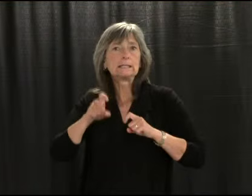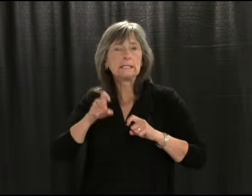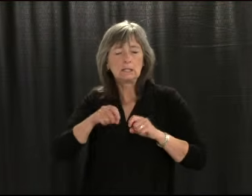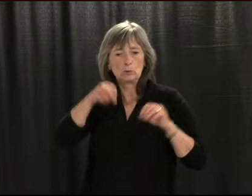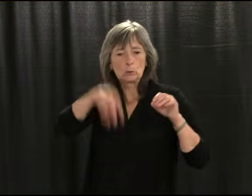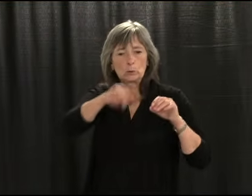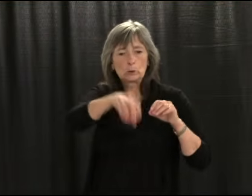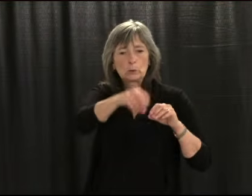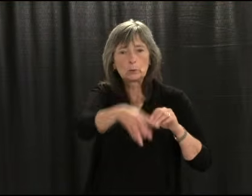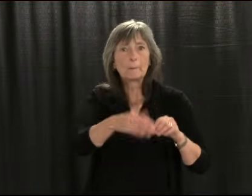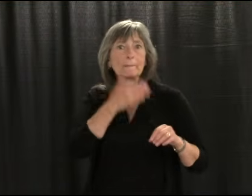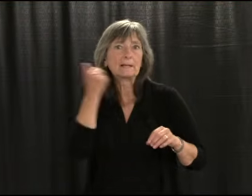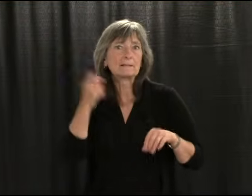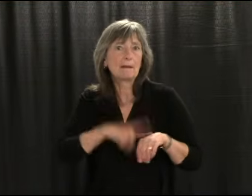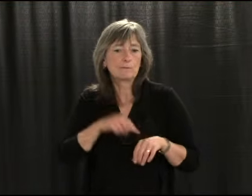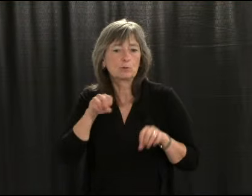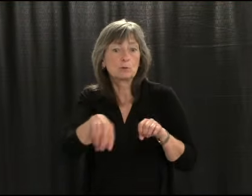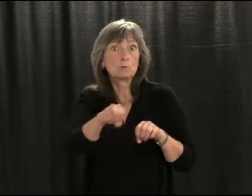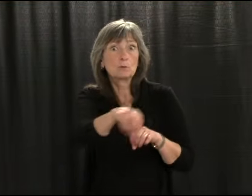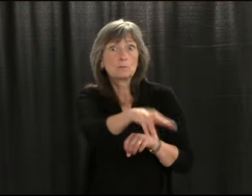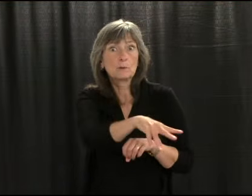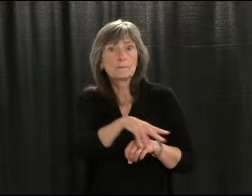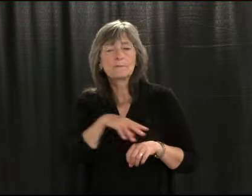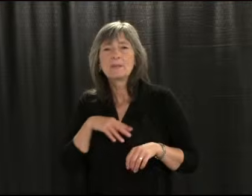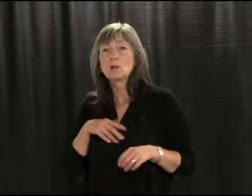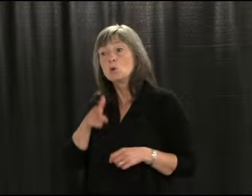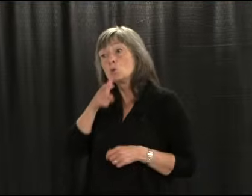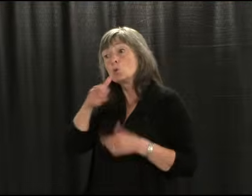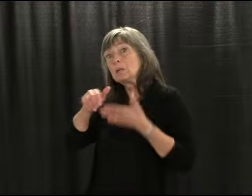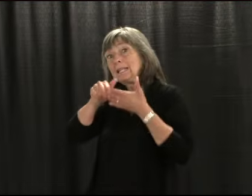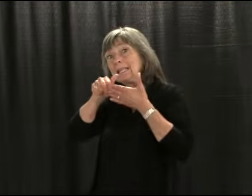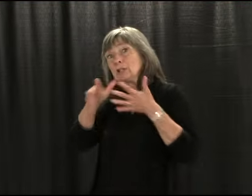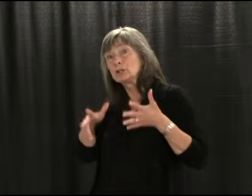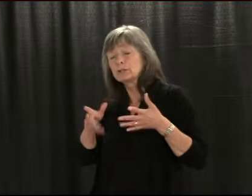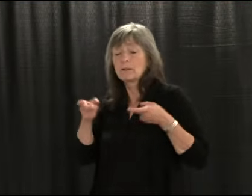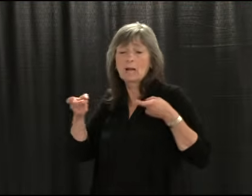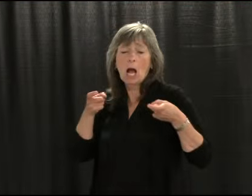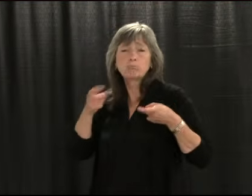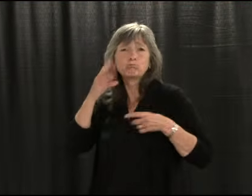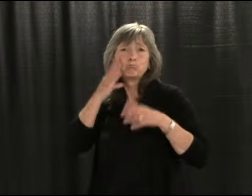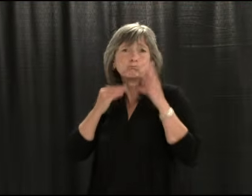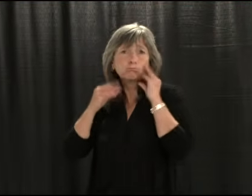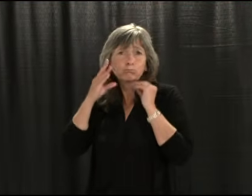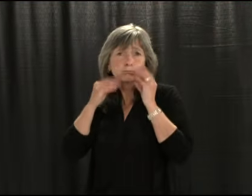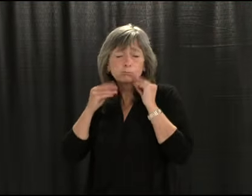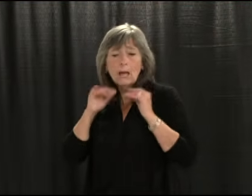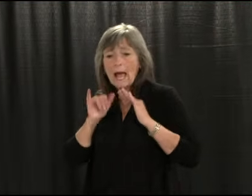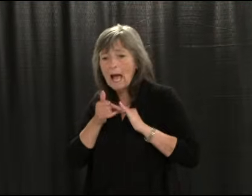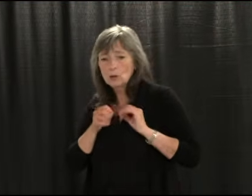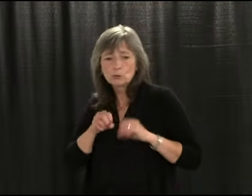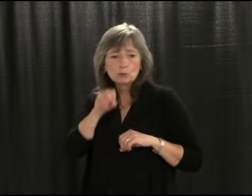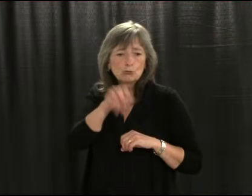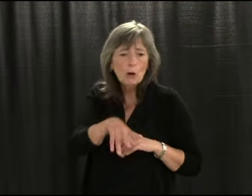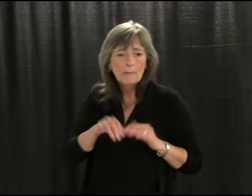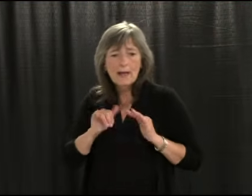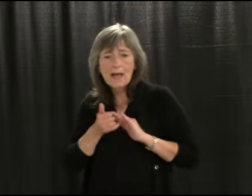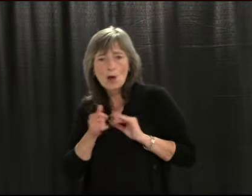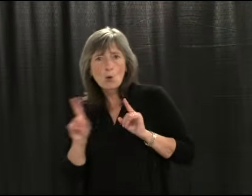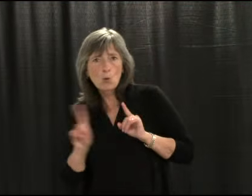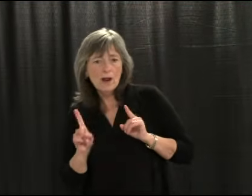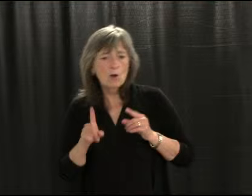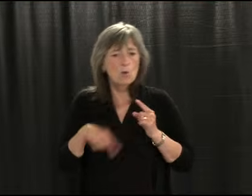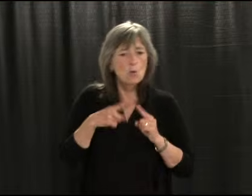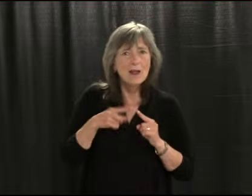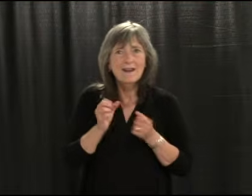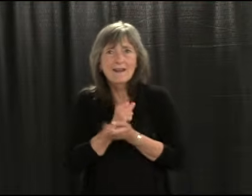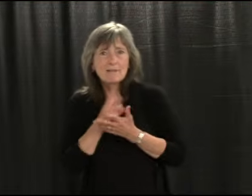are trained in fire risk and behavior and deploy assets in a means to be most effective. And the Premier